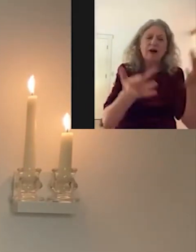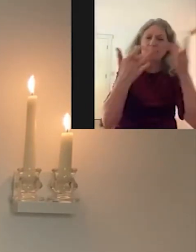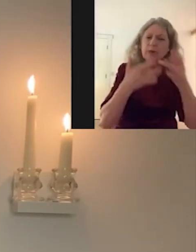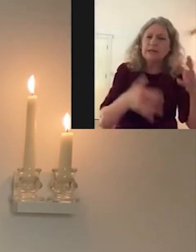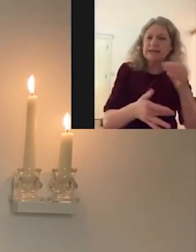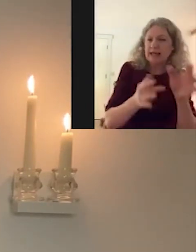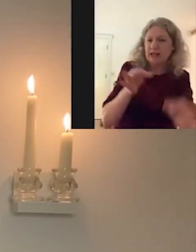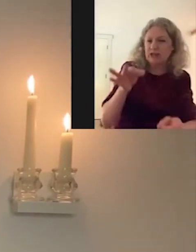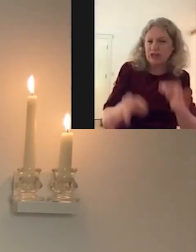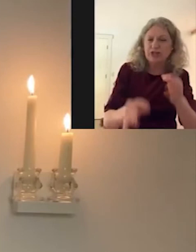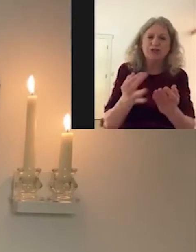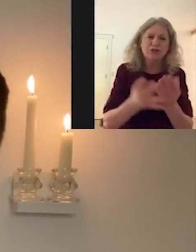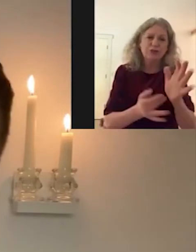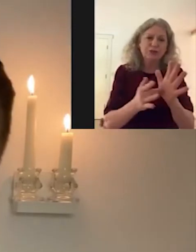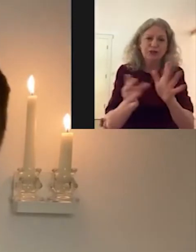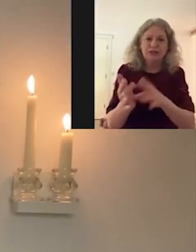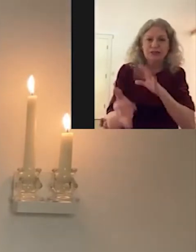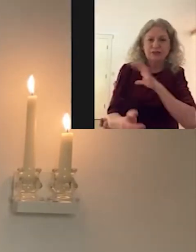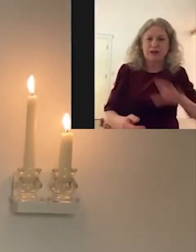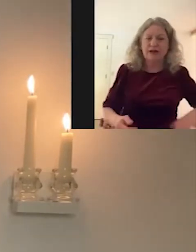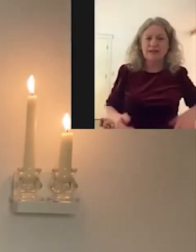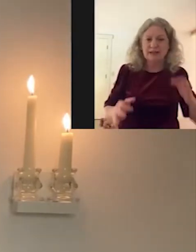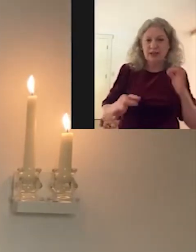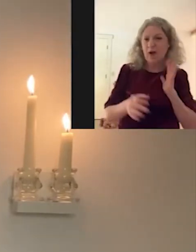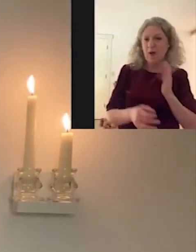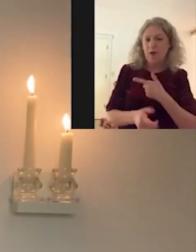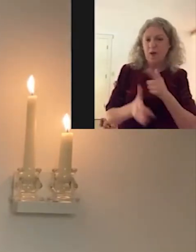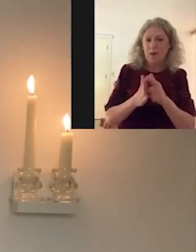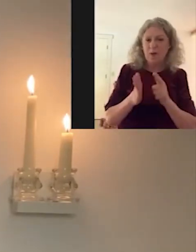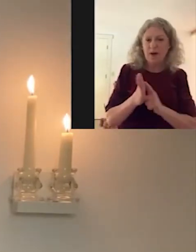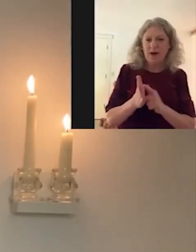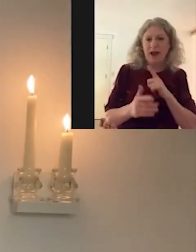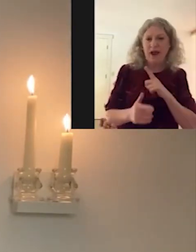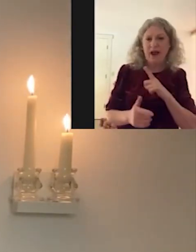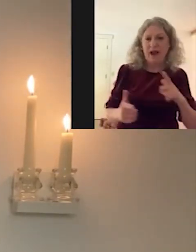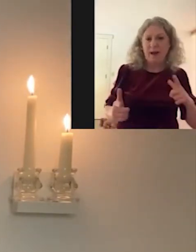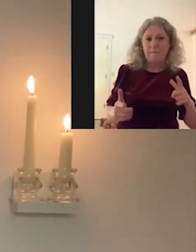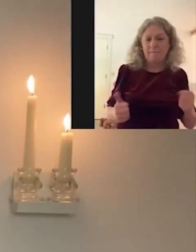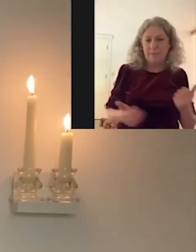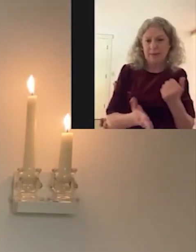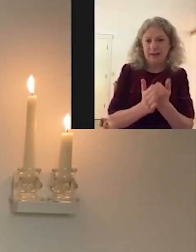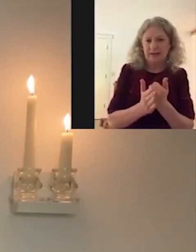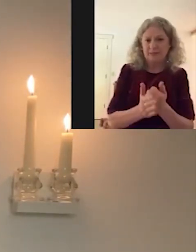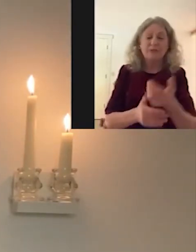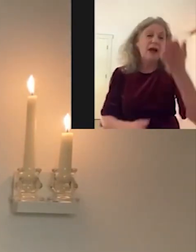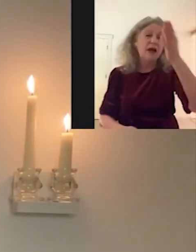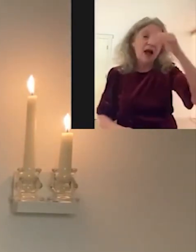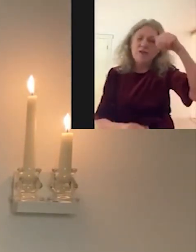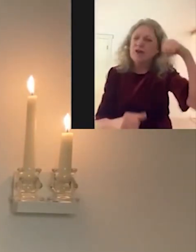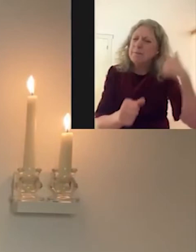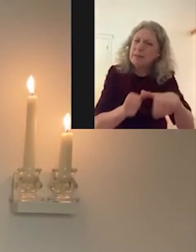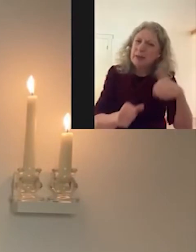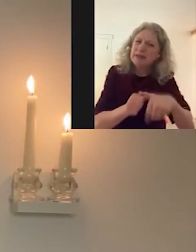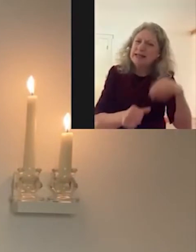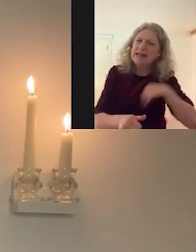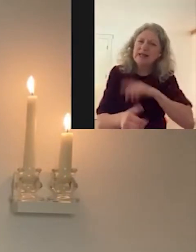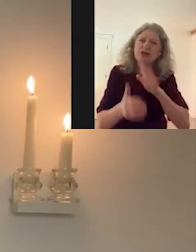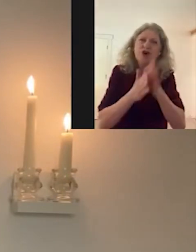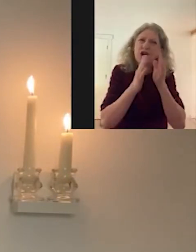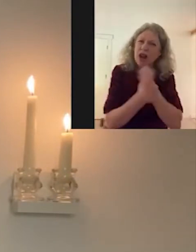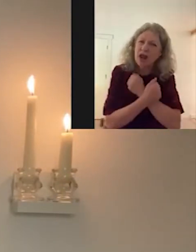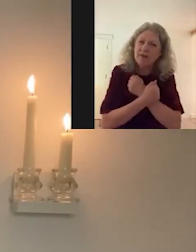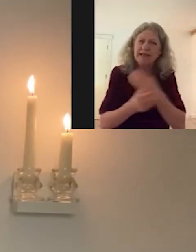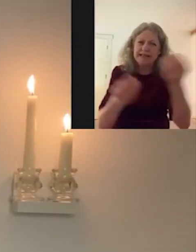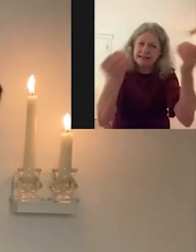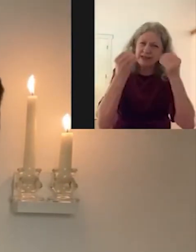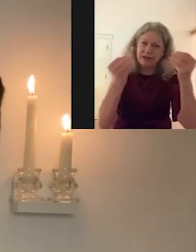Christ our Lord. Amen. God, remember us in your love and teach us to pray.